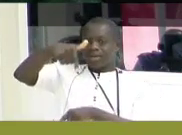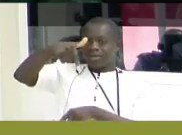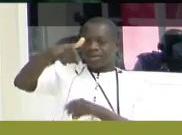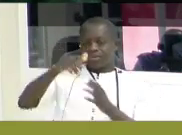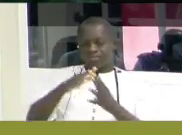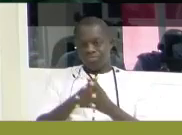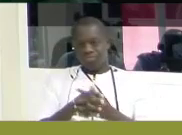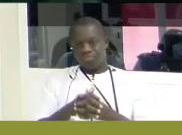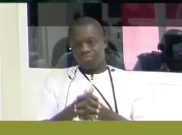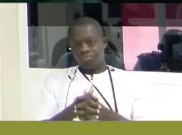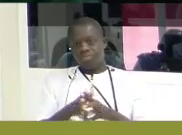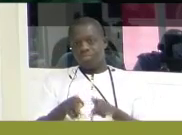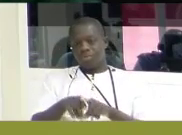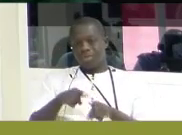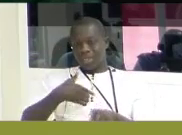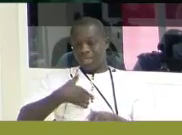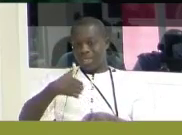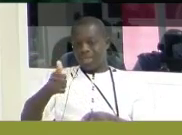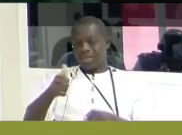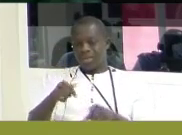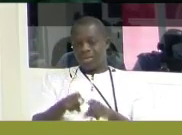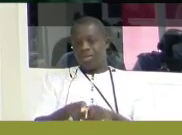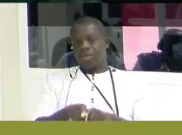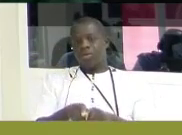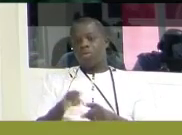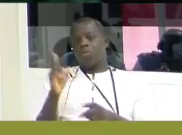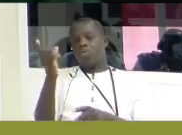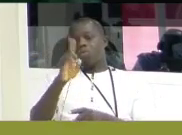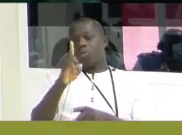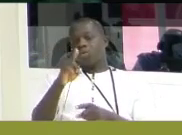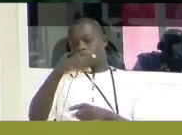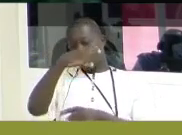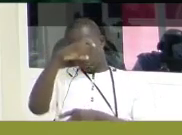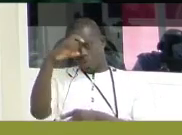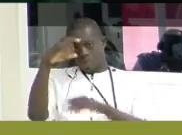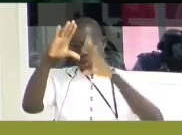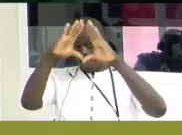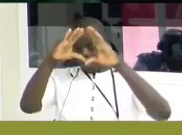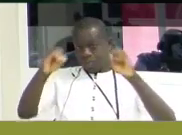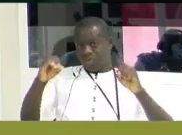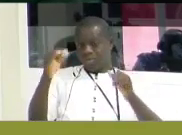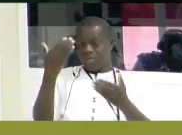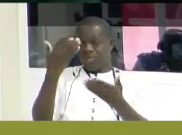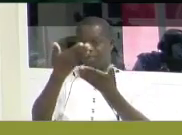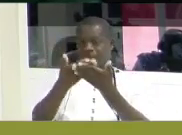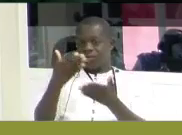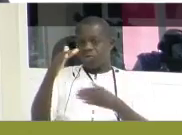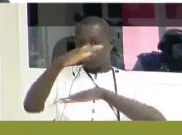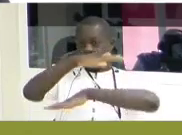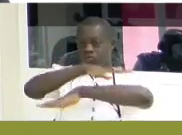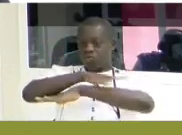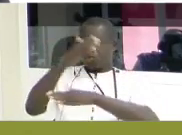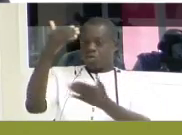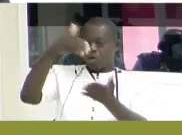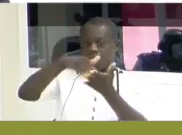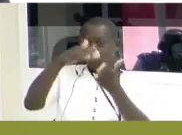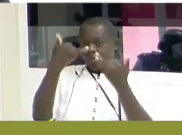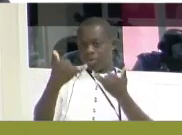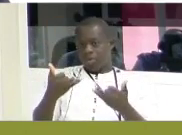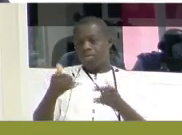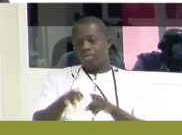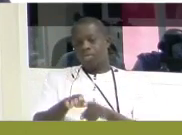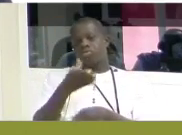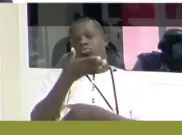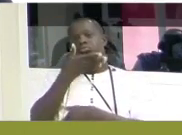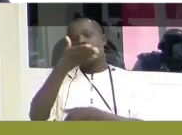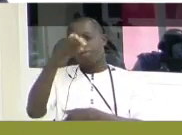professional background. What places have you worked since you finished school up to date? As a young